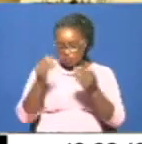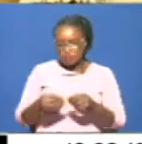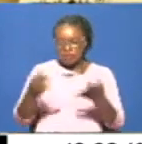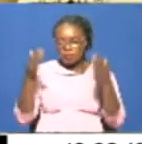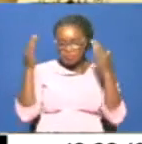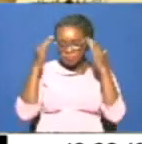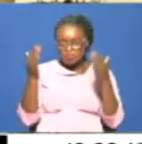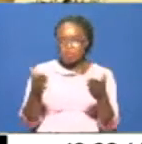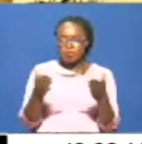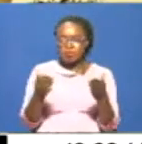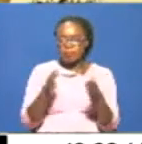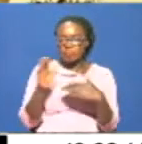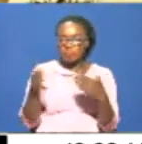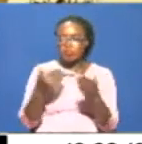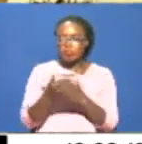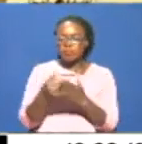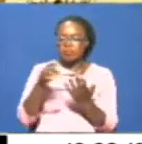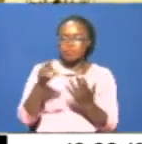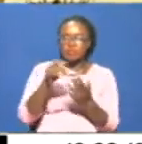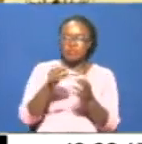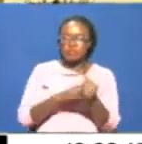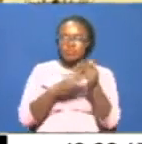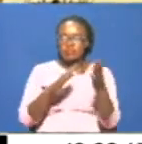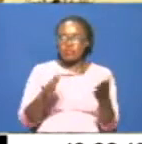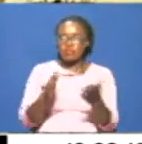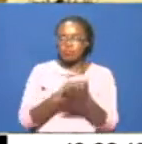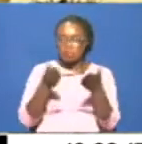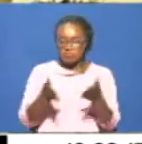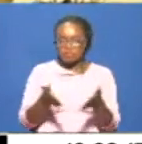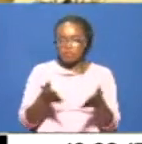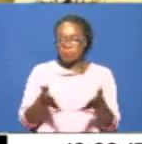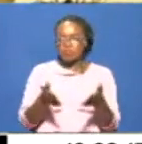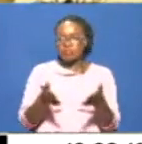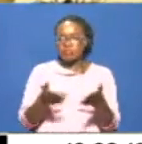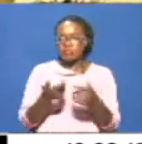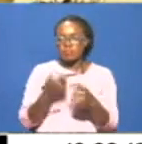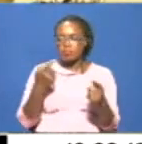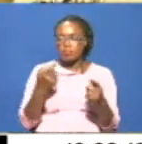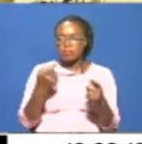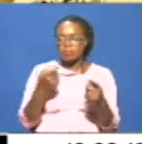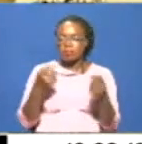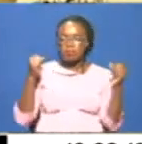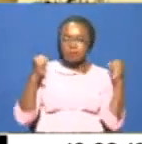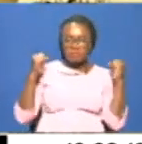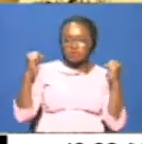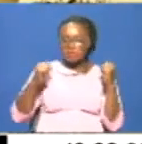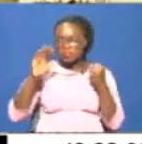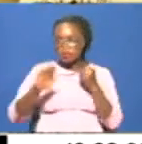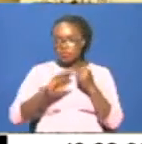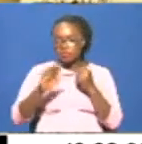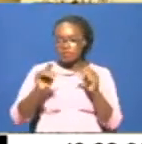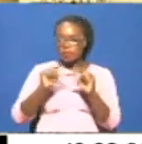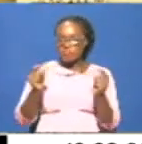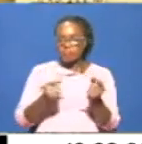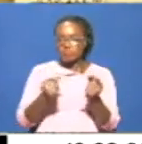on all our elected leaders, some of them present here, who come from pastoralist parliamentary group, for